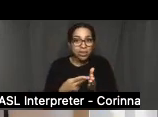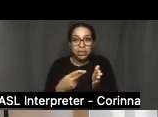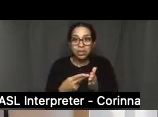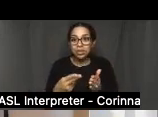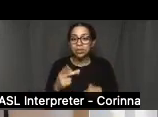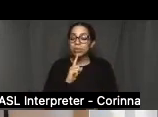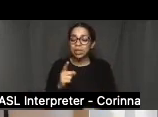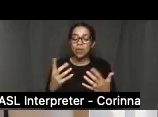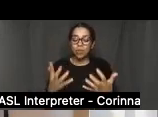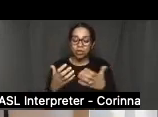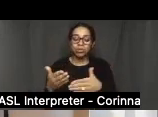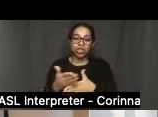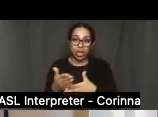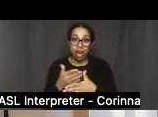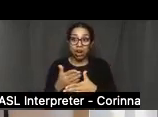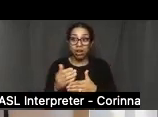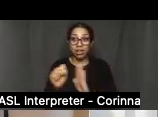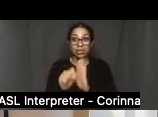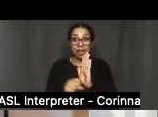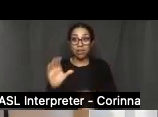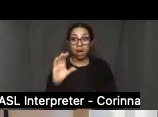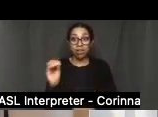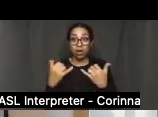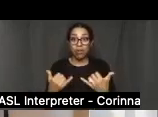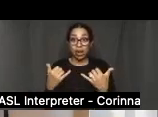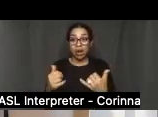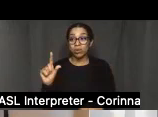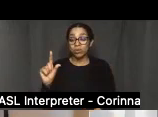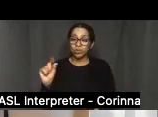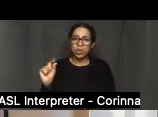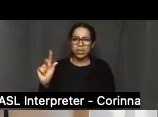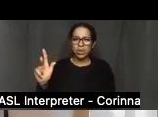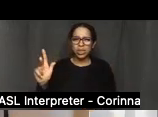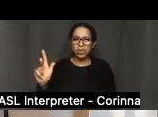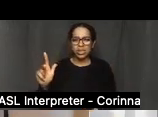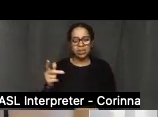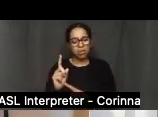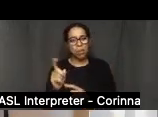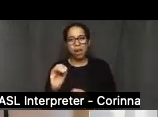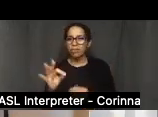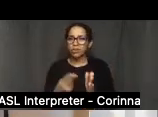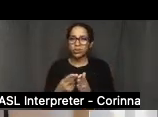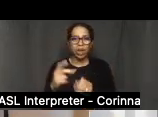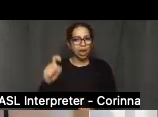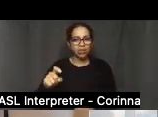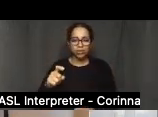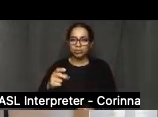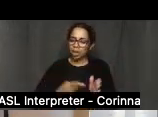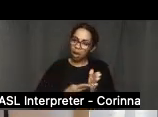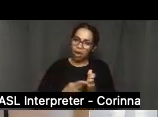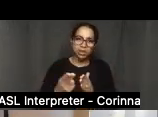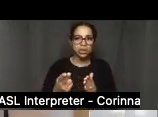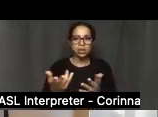share where we are as a state right now. Where are we in 2023? That's our moment of truth. And then it really becomes up to all of us